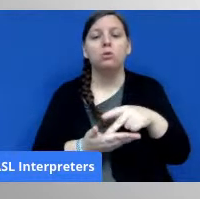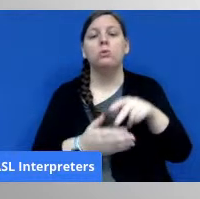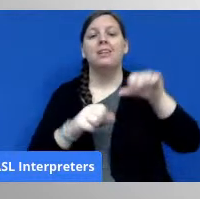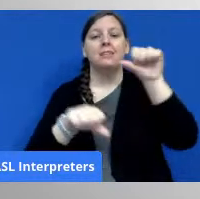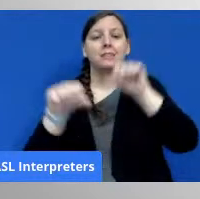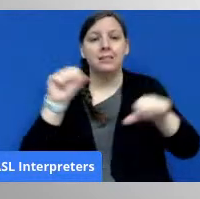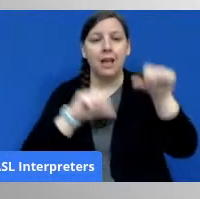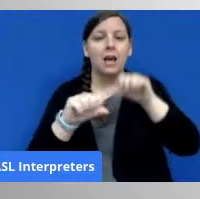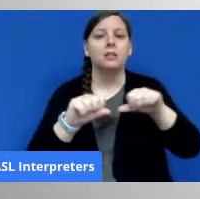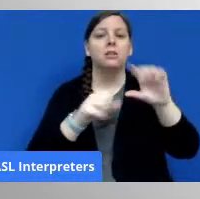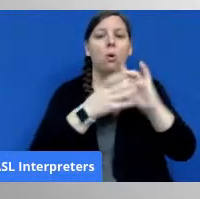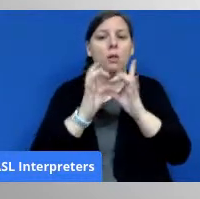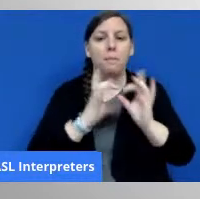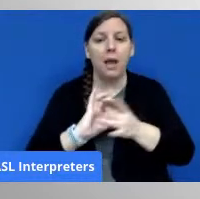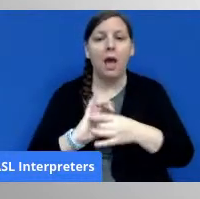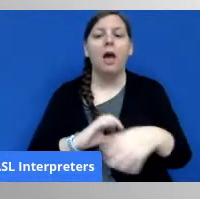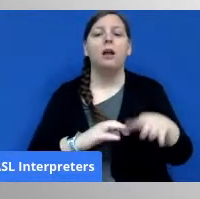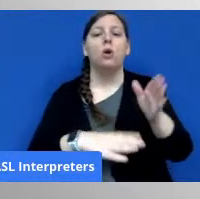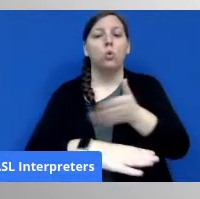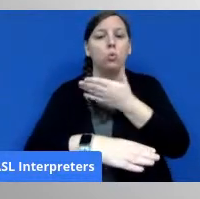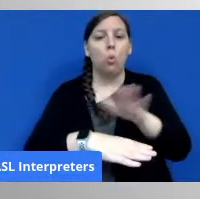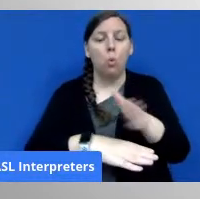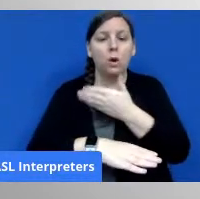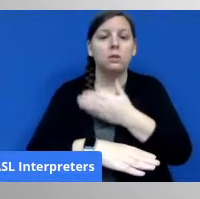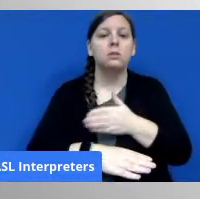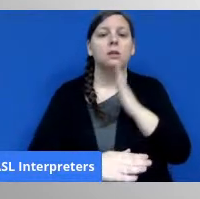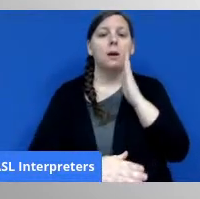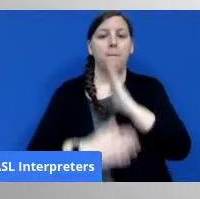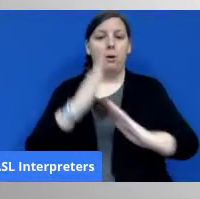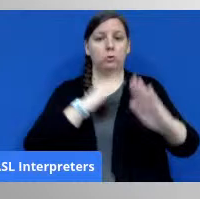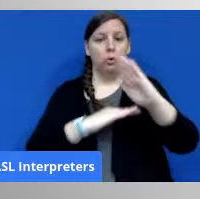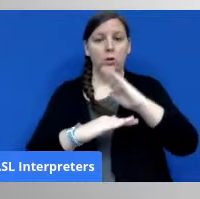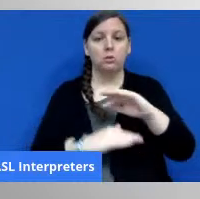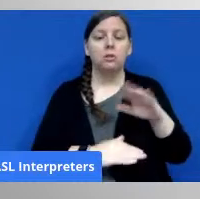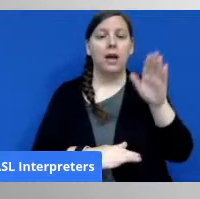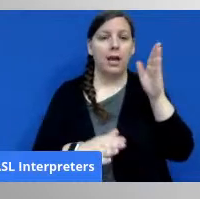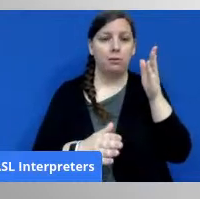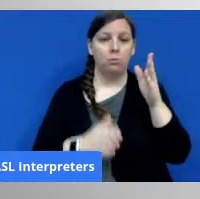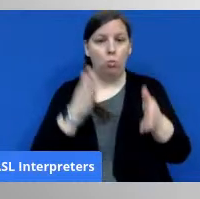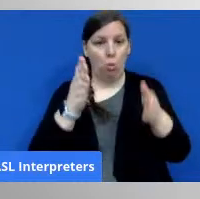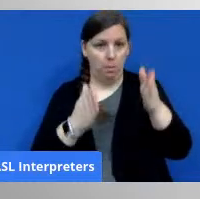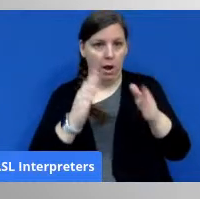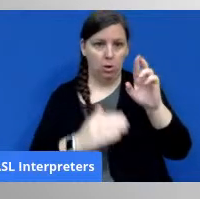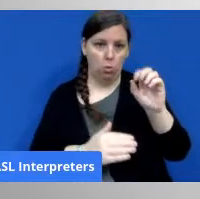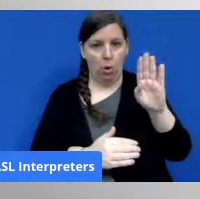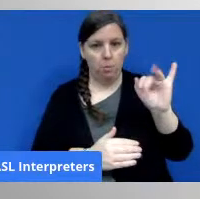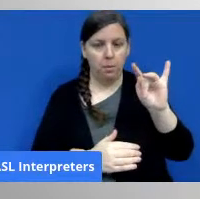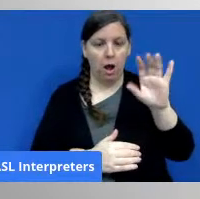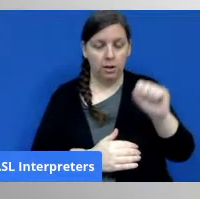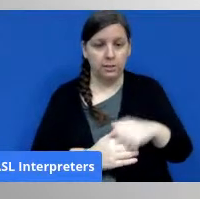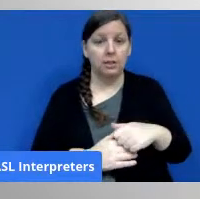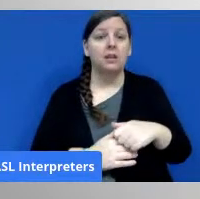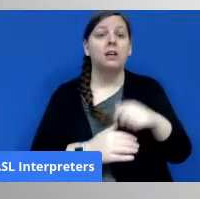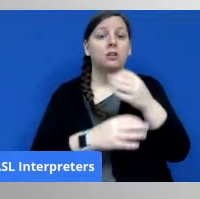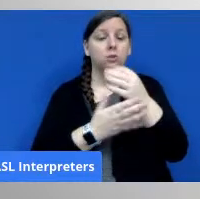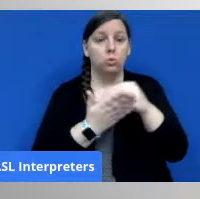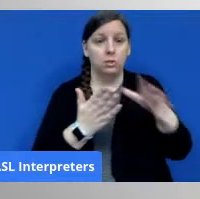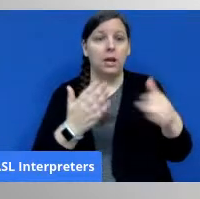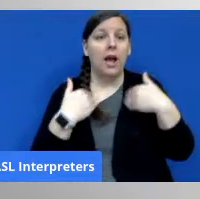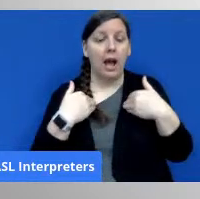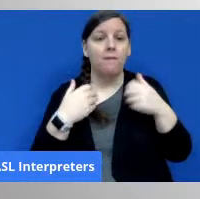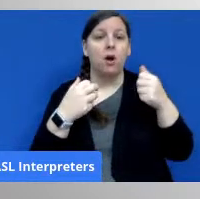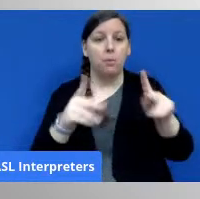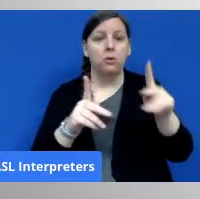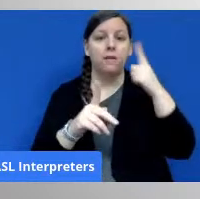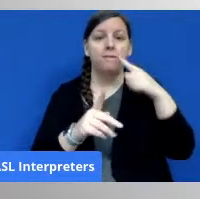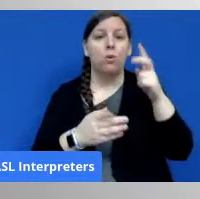Also, just as in the elementary grant, students had the opportunity to take field trips that were free of charge. Some examples of those field